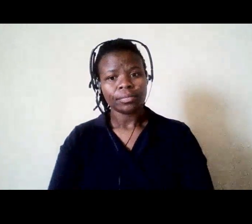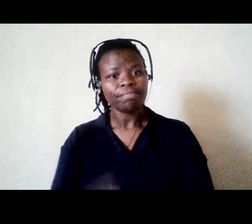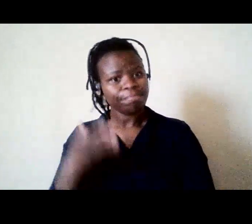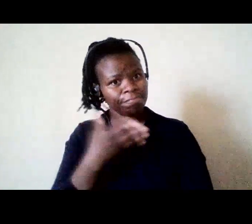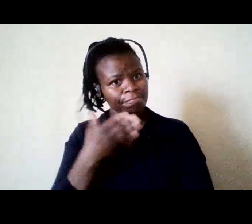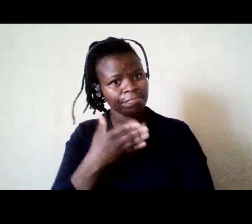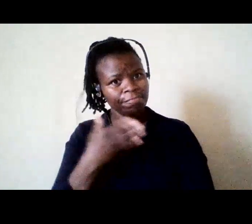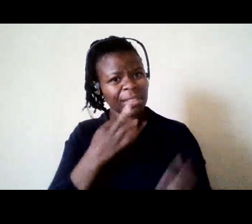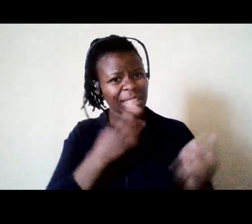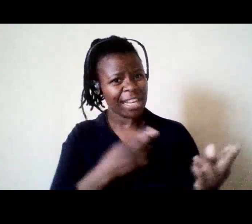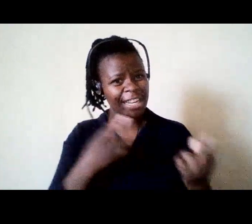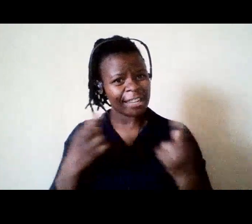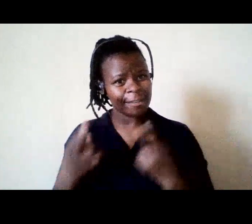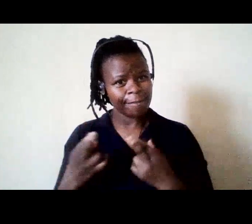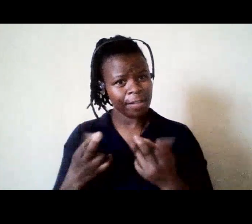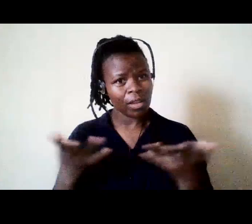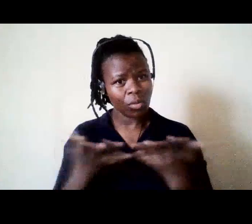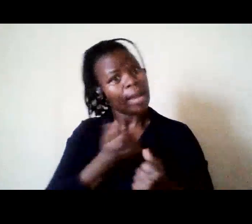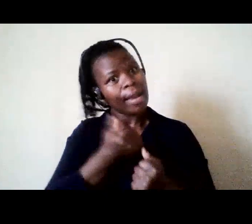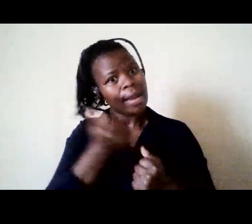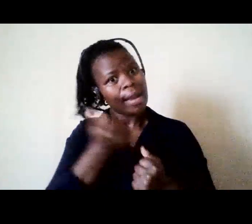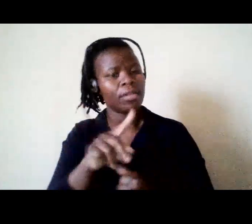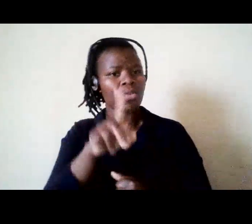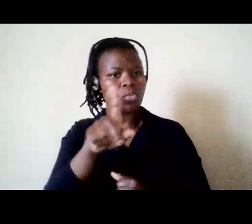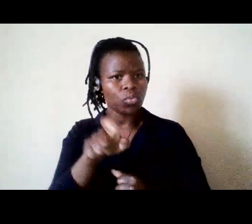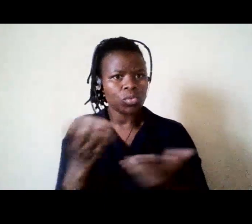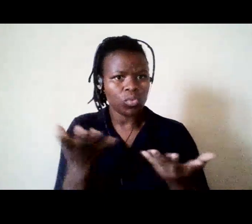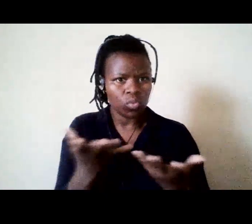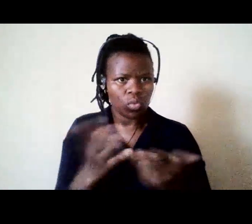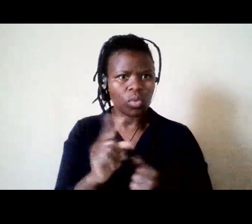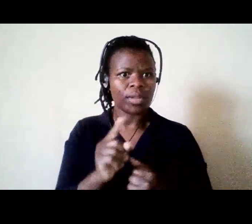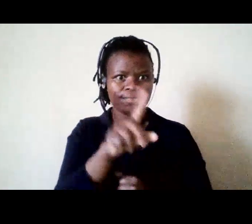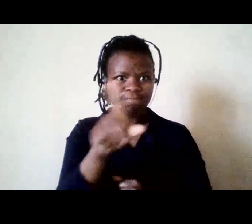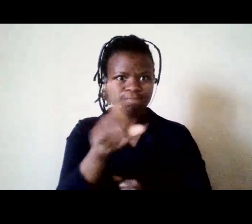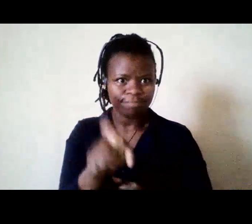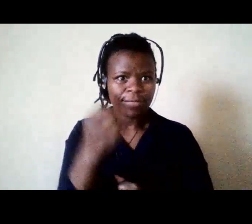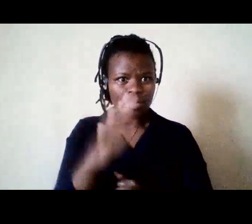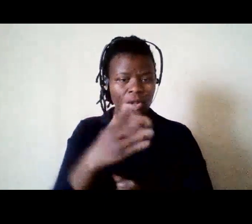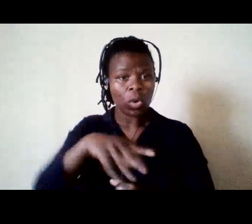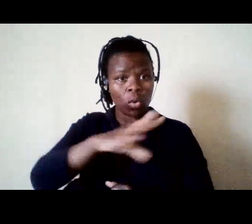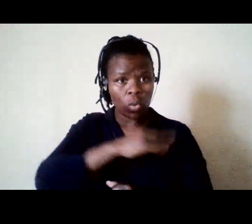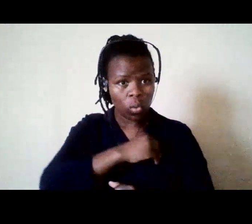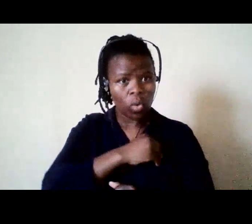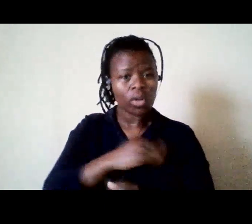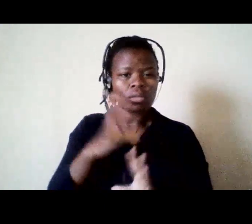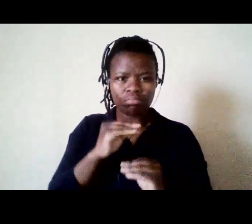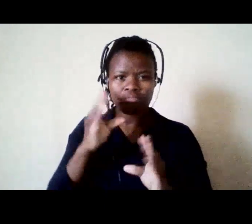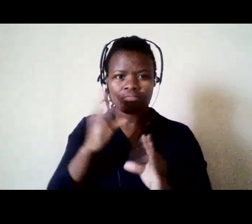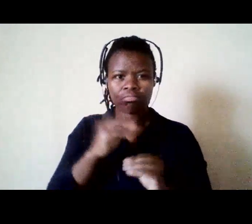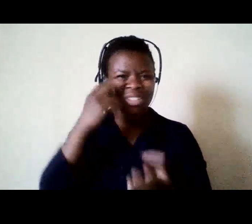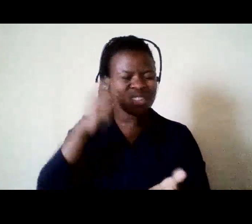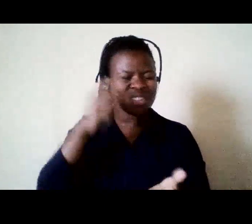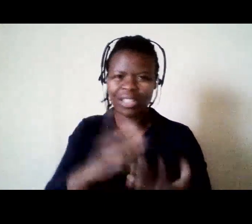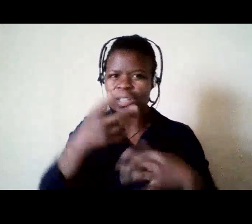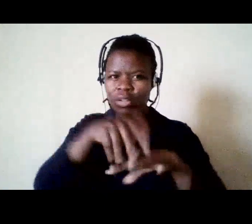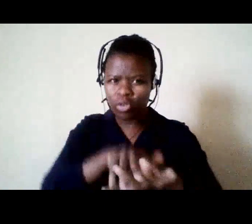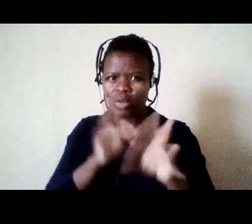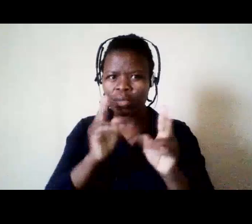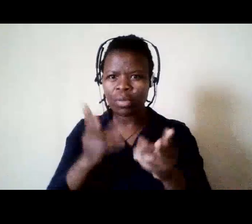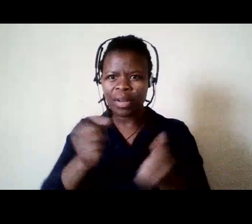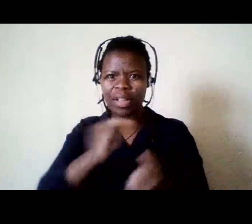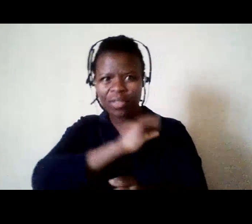other question where I was asking, us always mentioning that we need to include people with disabilities. Isn't that part of excluding